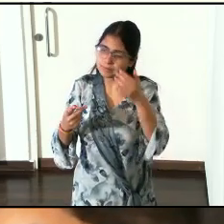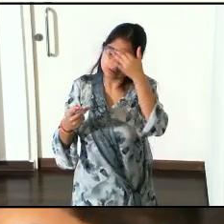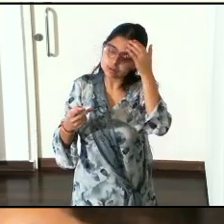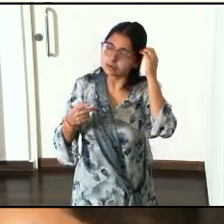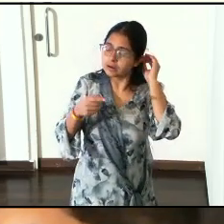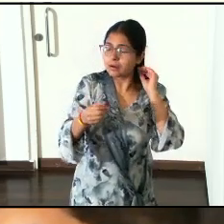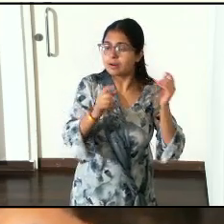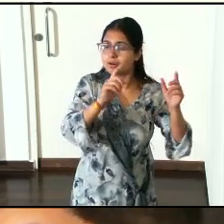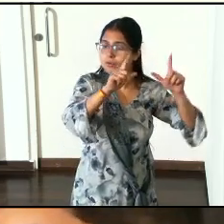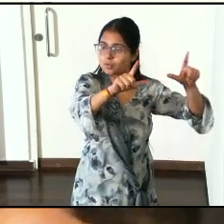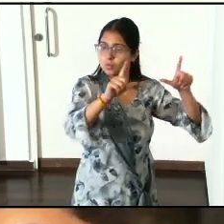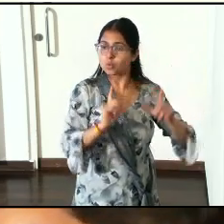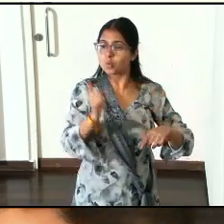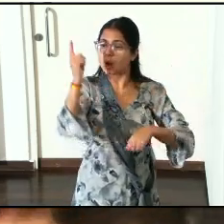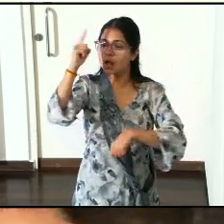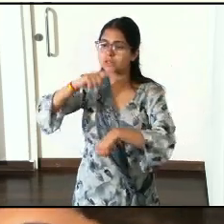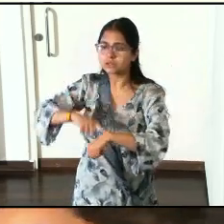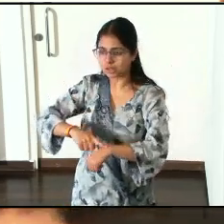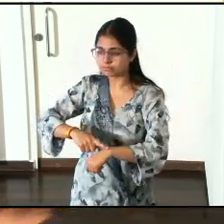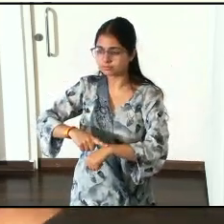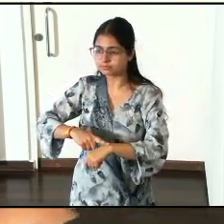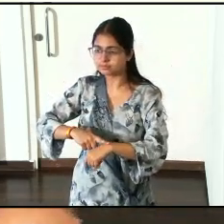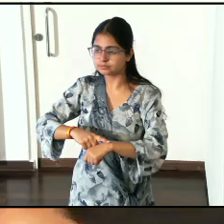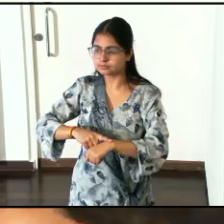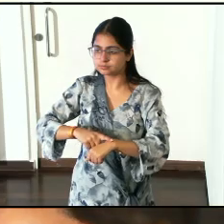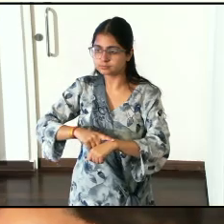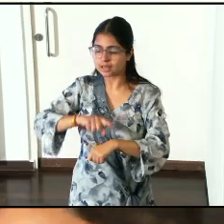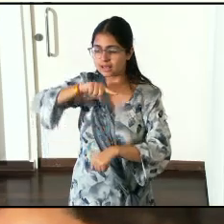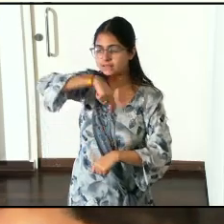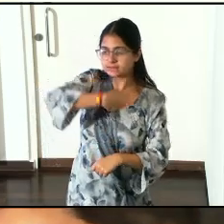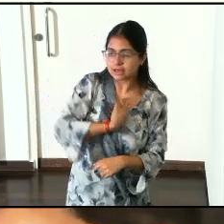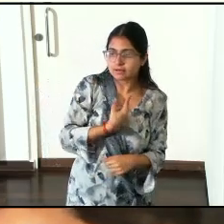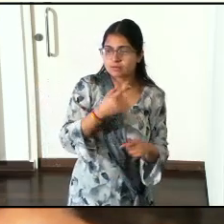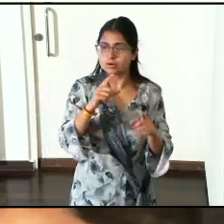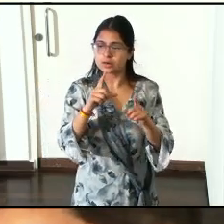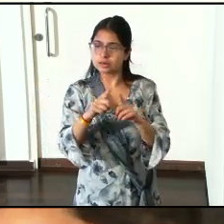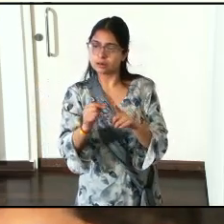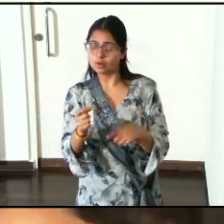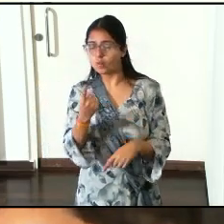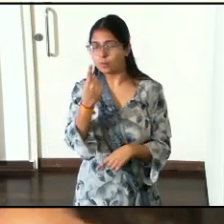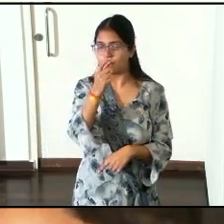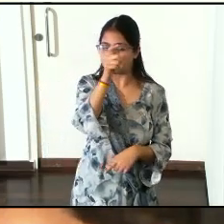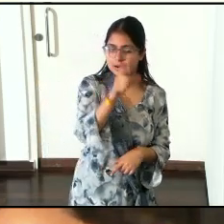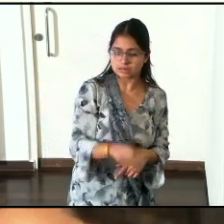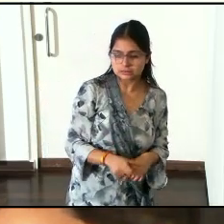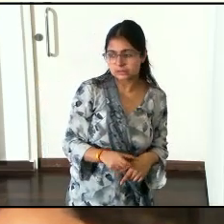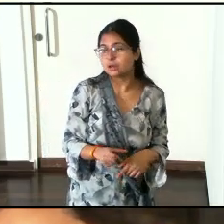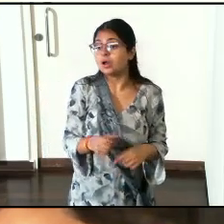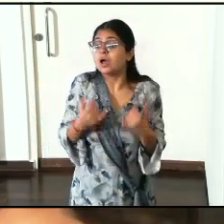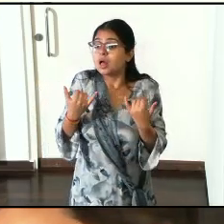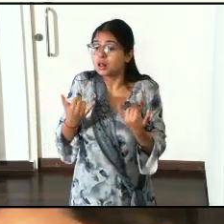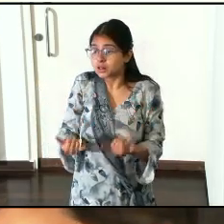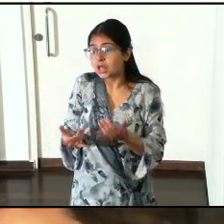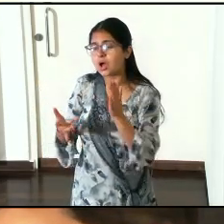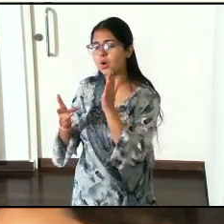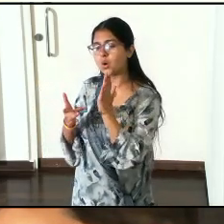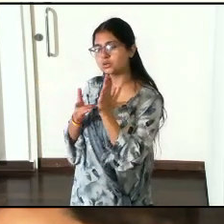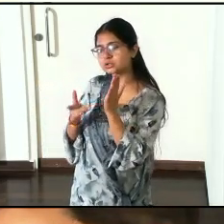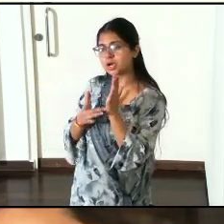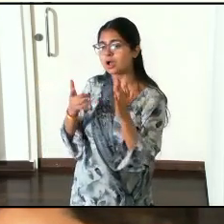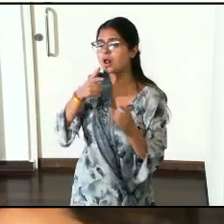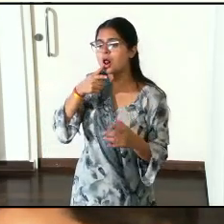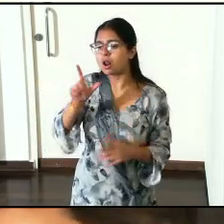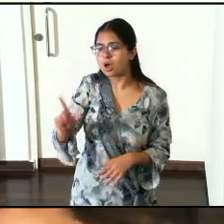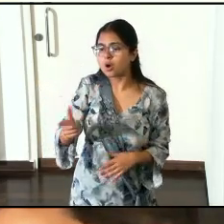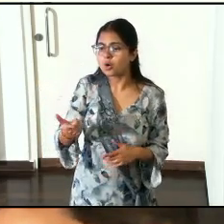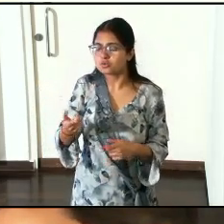these were just a one-time, like a custom poster. There's one only of them. Now technology has allowed us